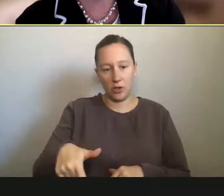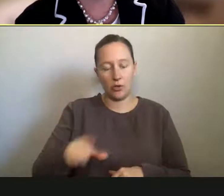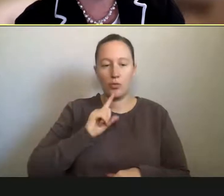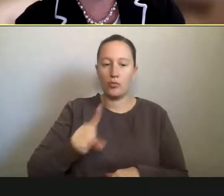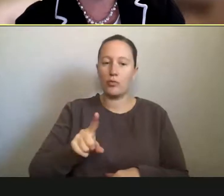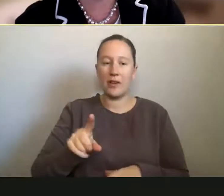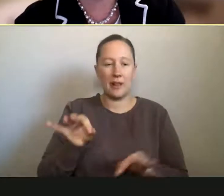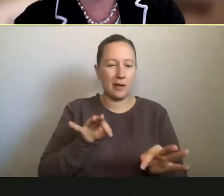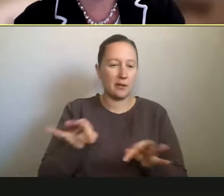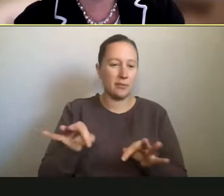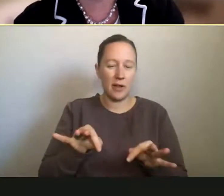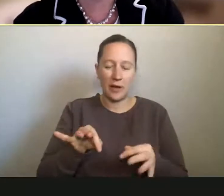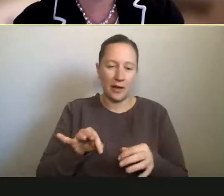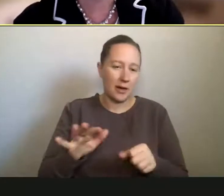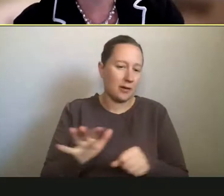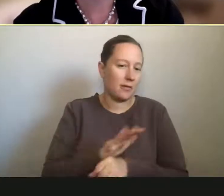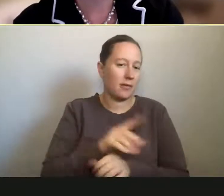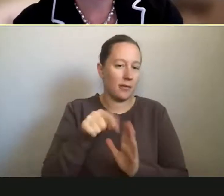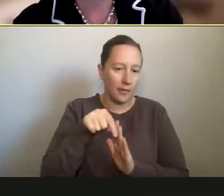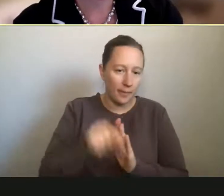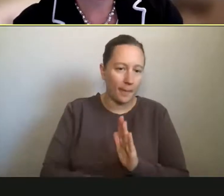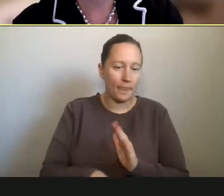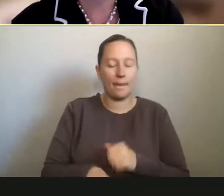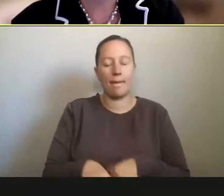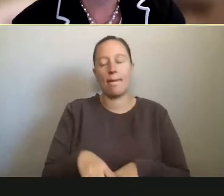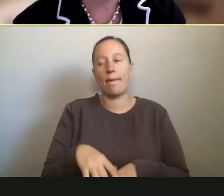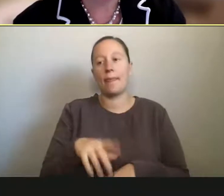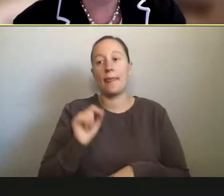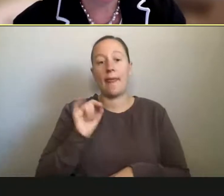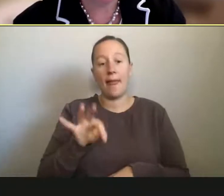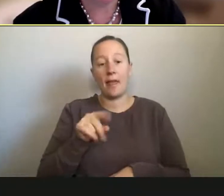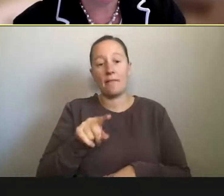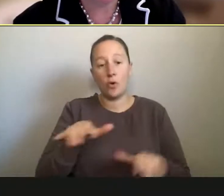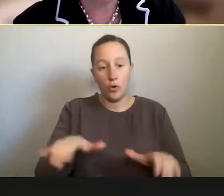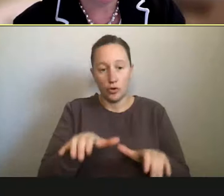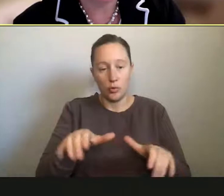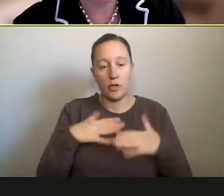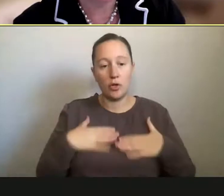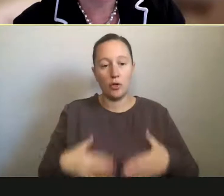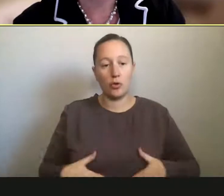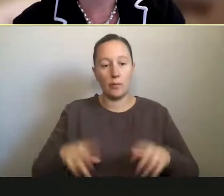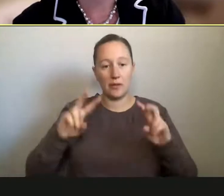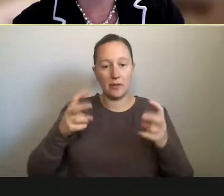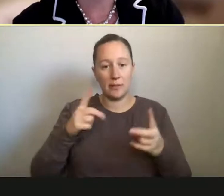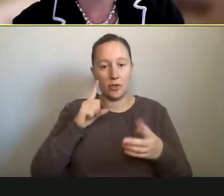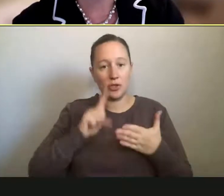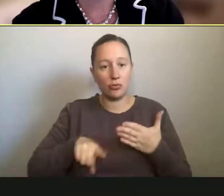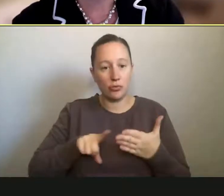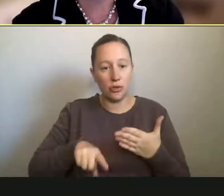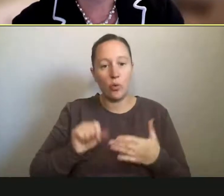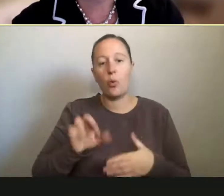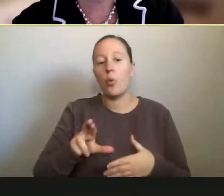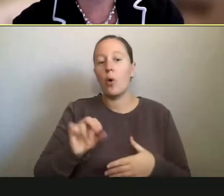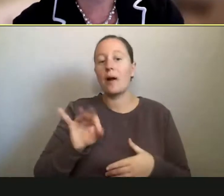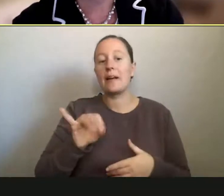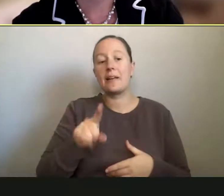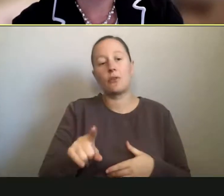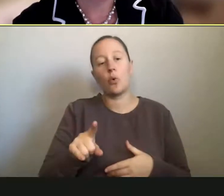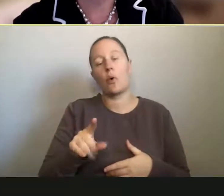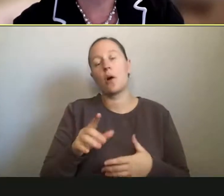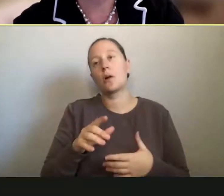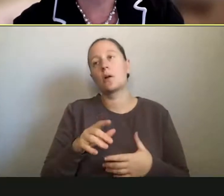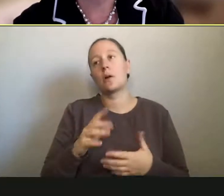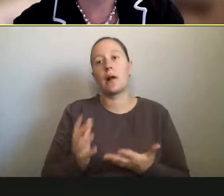laying out the questions that you ask. Essentially, if you're doing human subjects research, or if you are obtaining